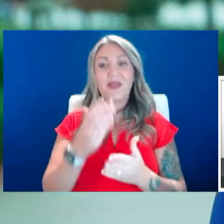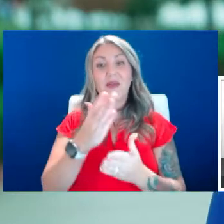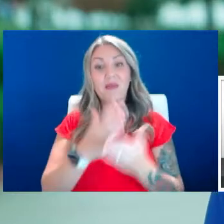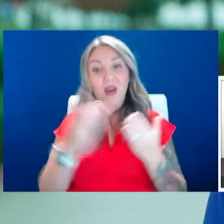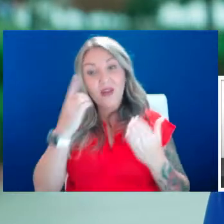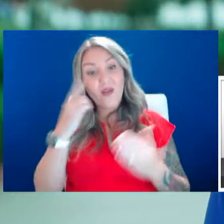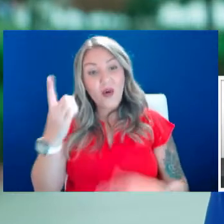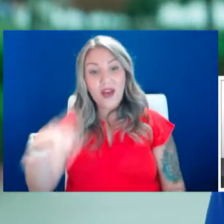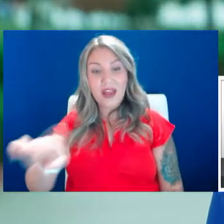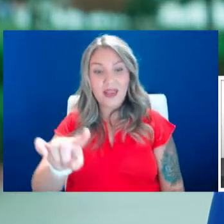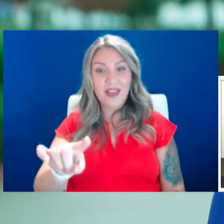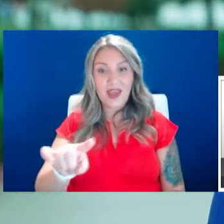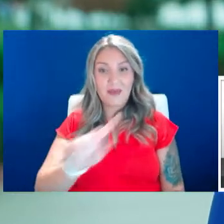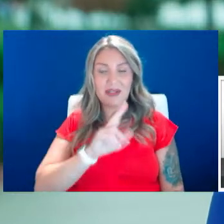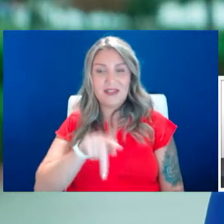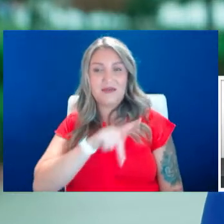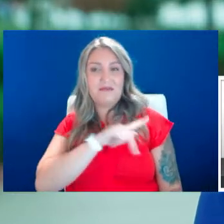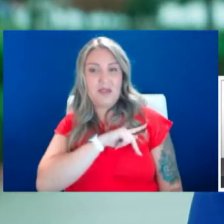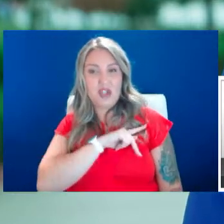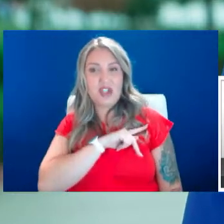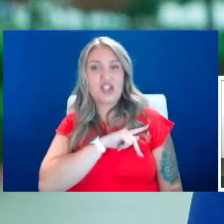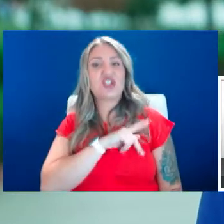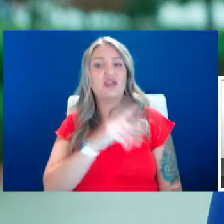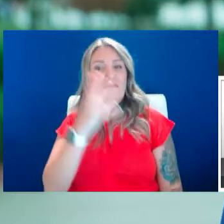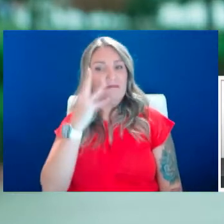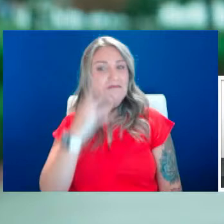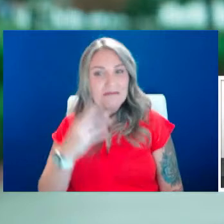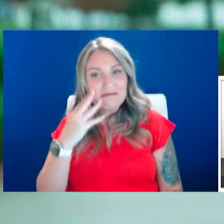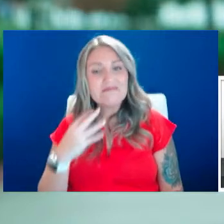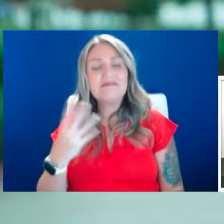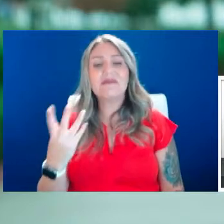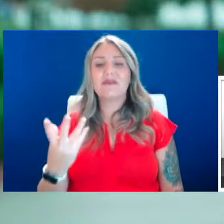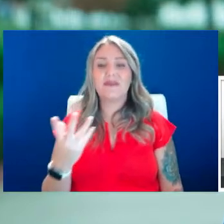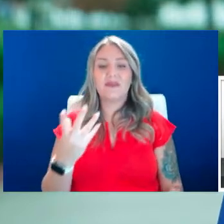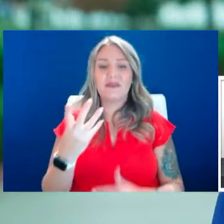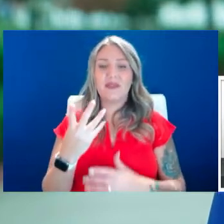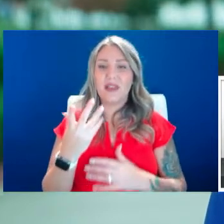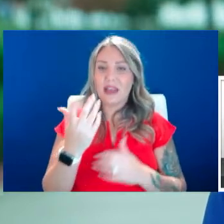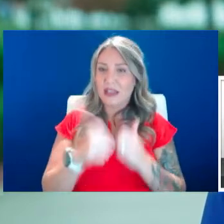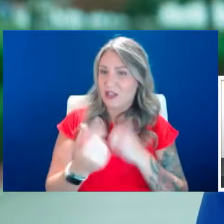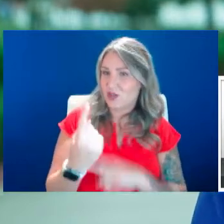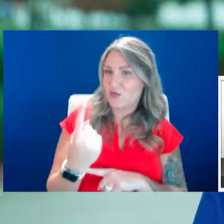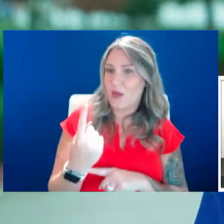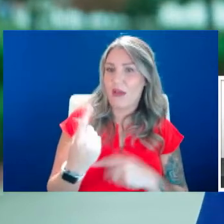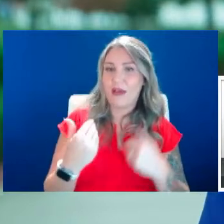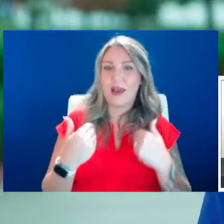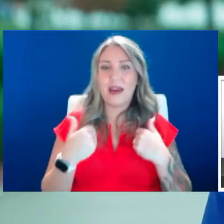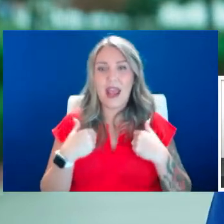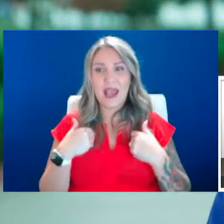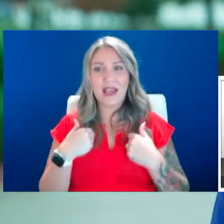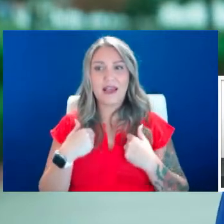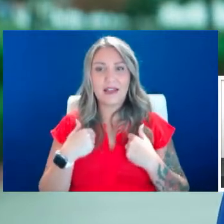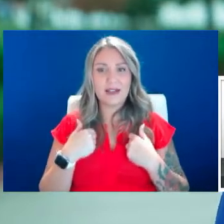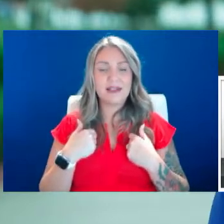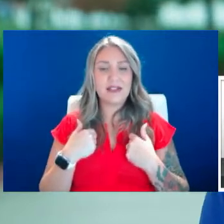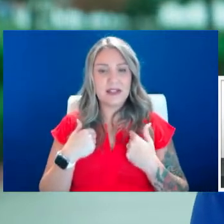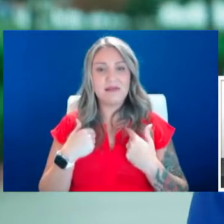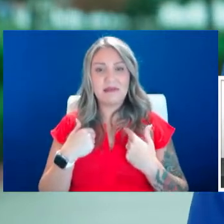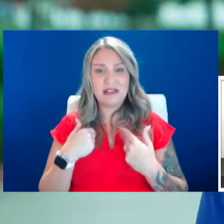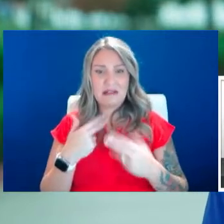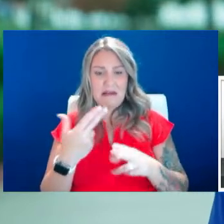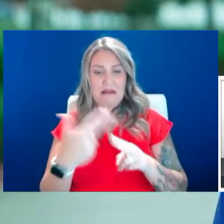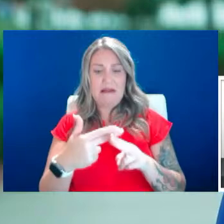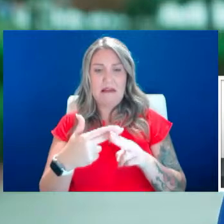a personal journey, because every single one of them has a name on the back of their